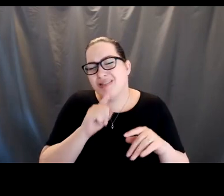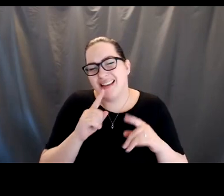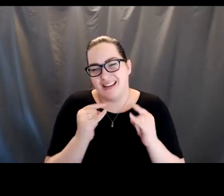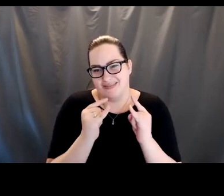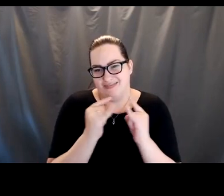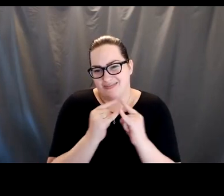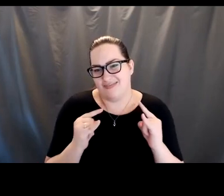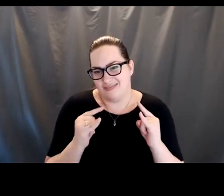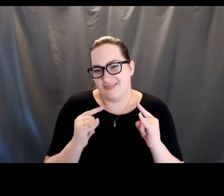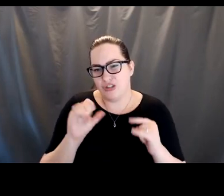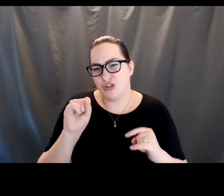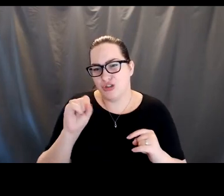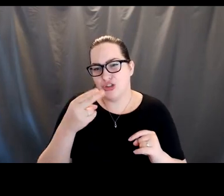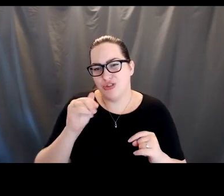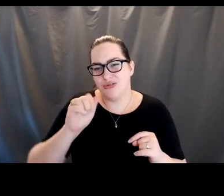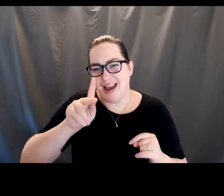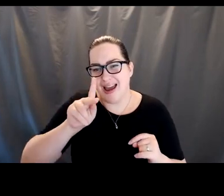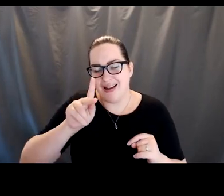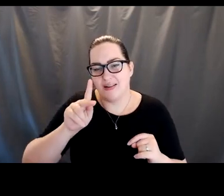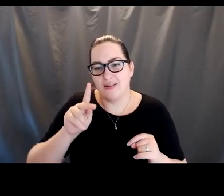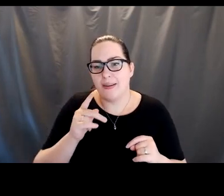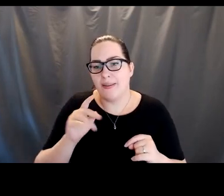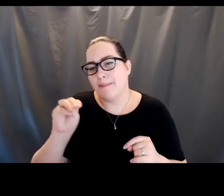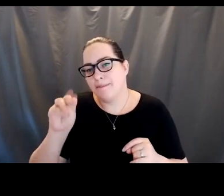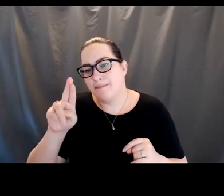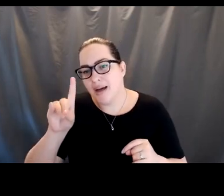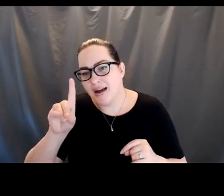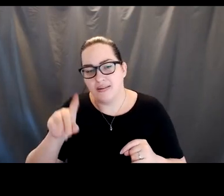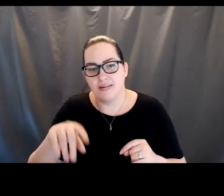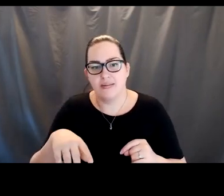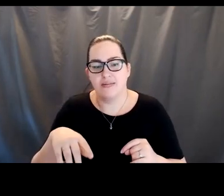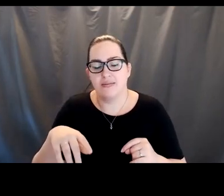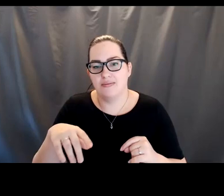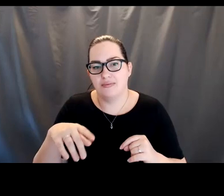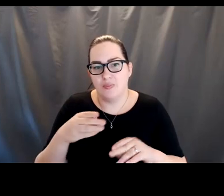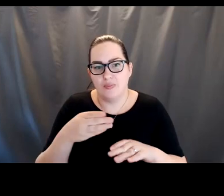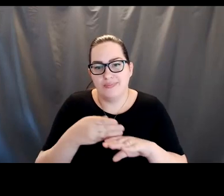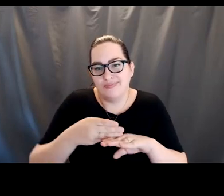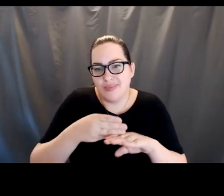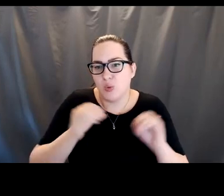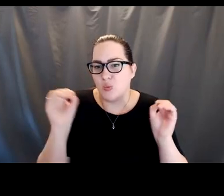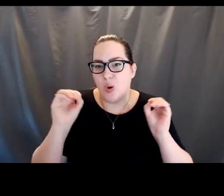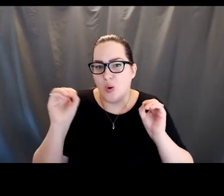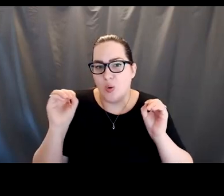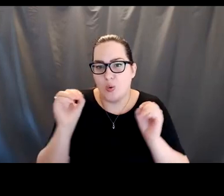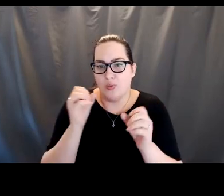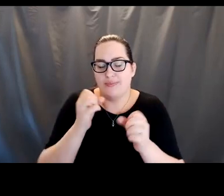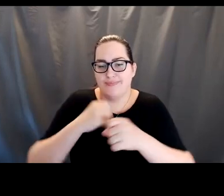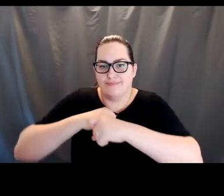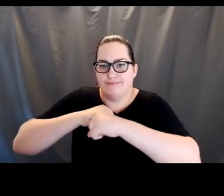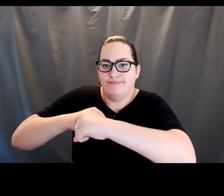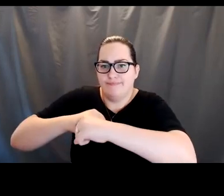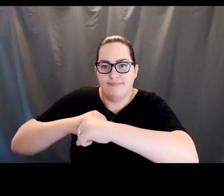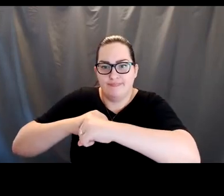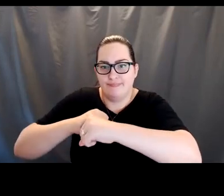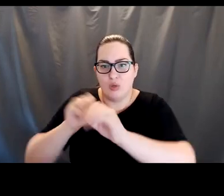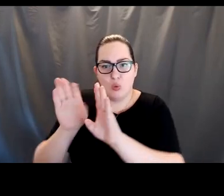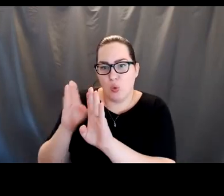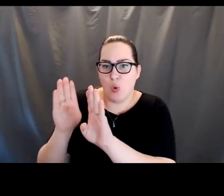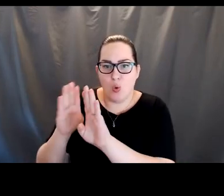and wood slat kind of houses, really no security. Often they wouldn't even have a door. But these were big